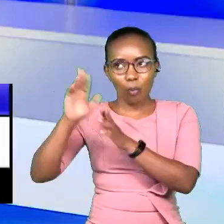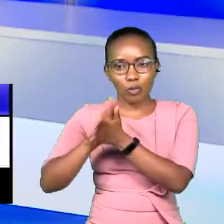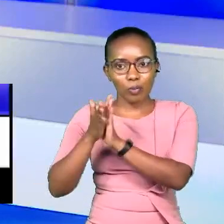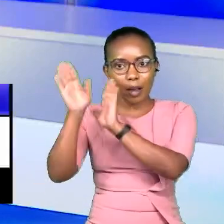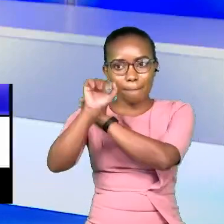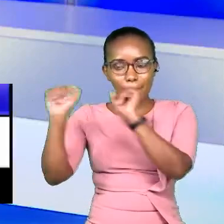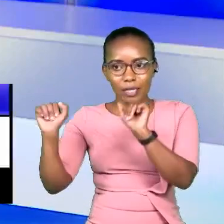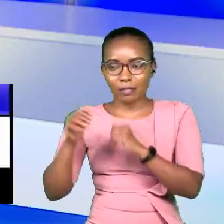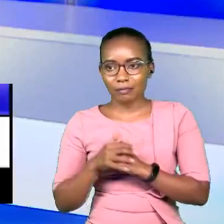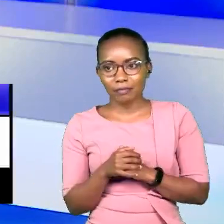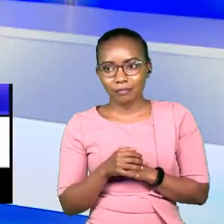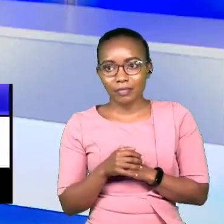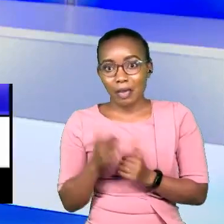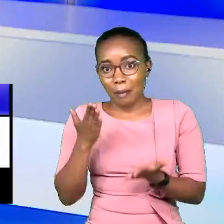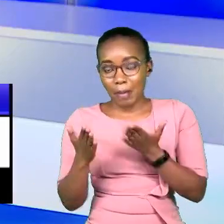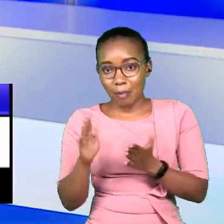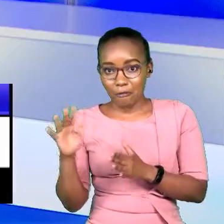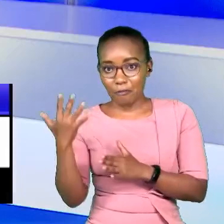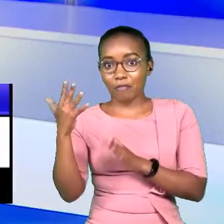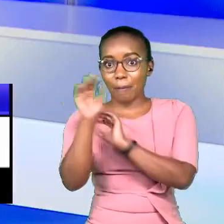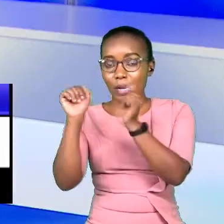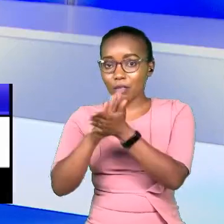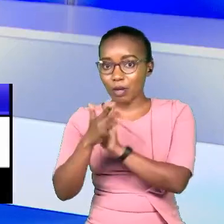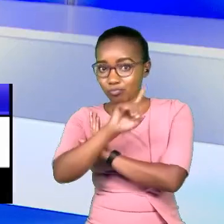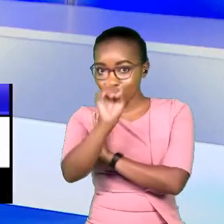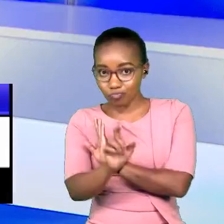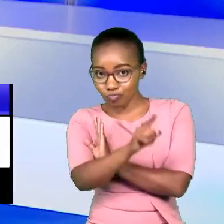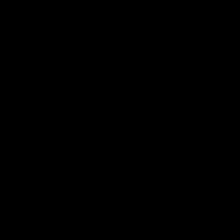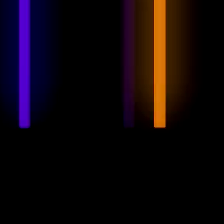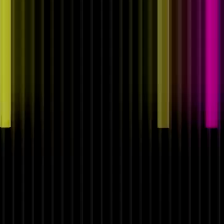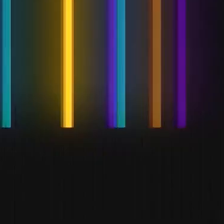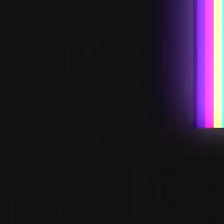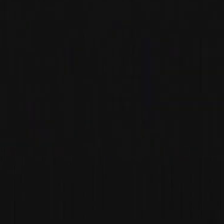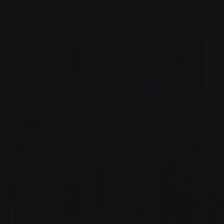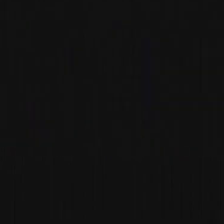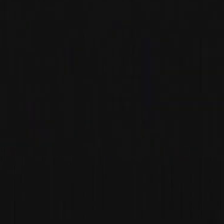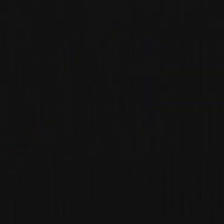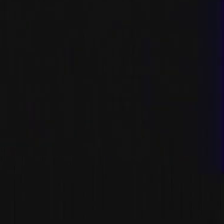Kigame's manifesto. Could he be Kenya's fifth president? The answer lies with you, the voter.